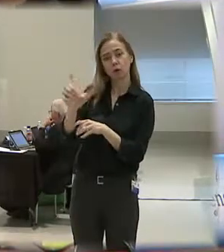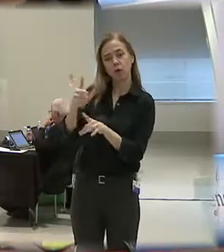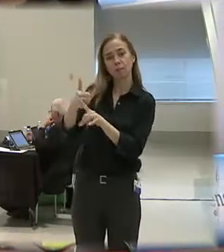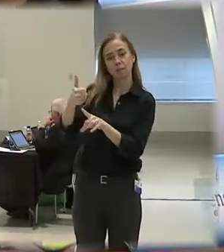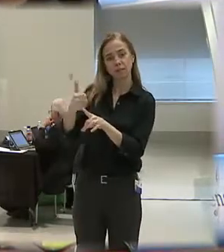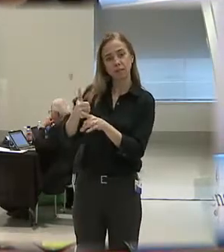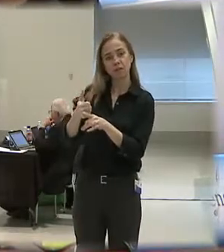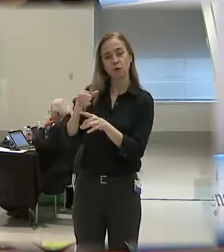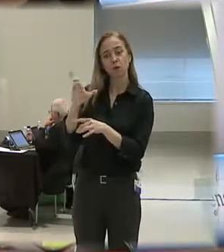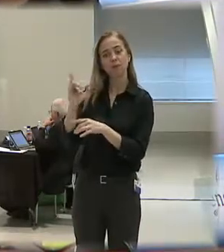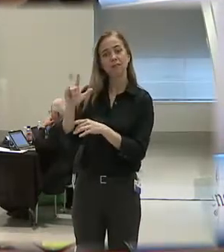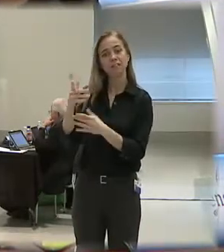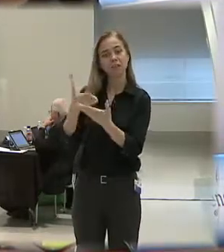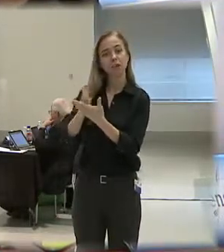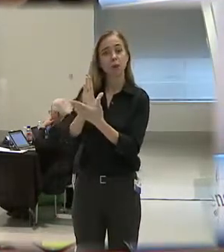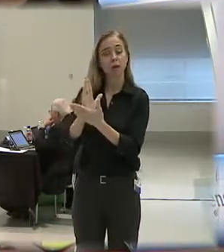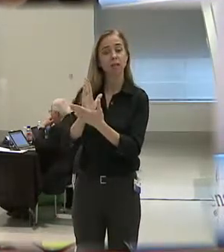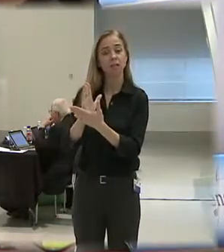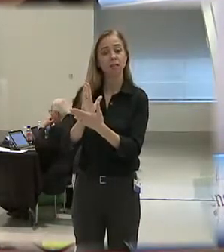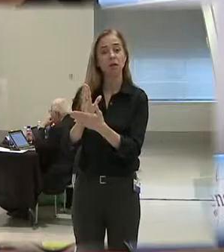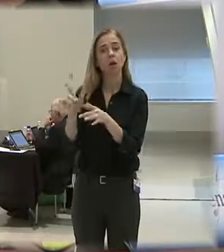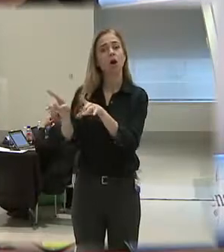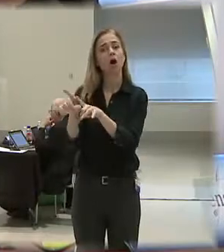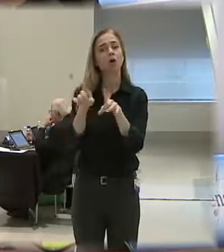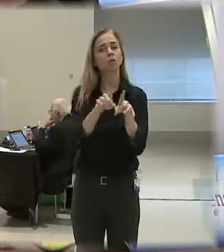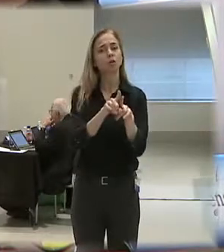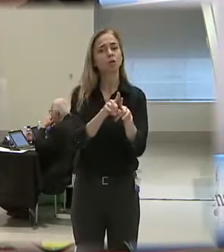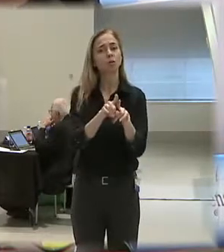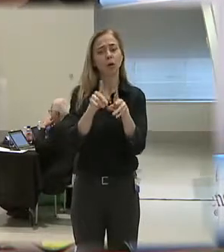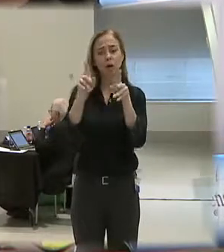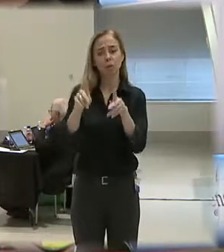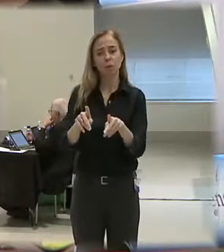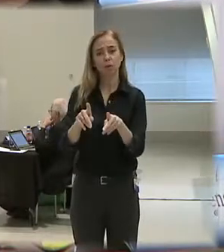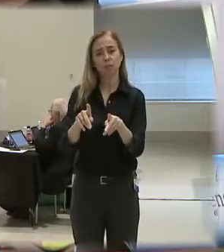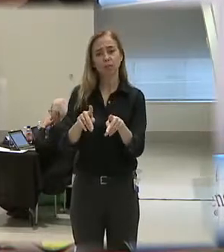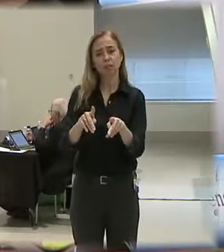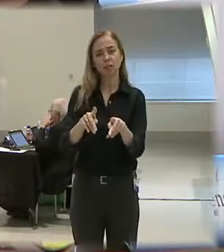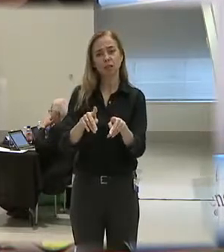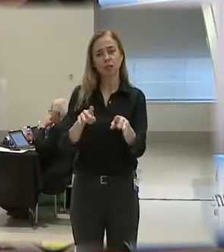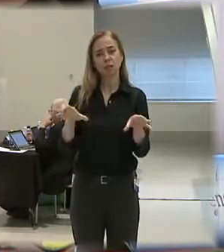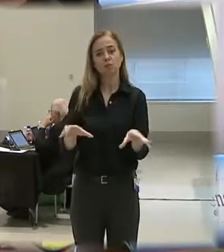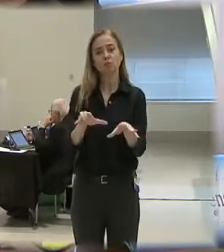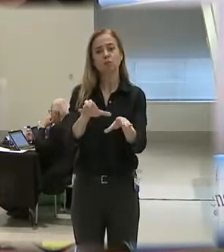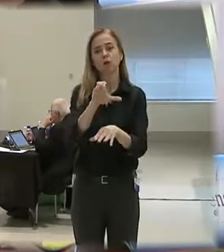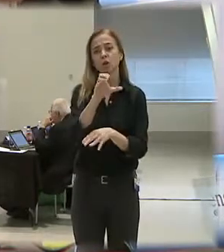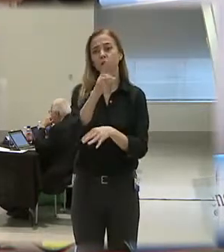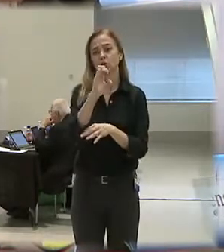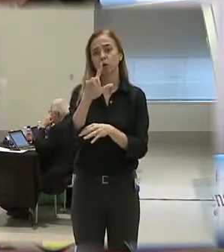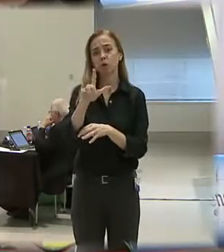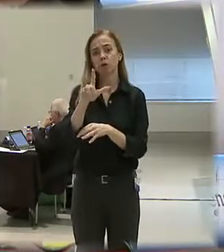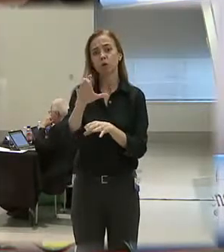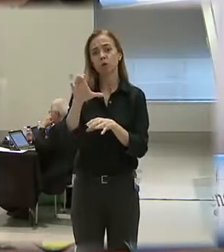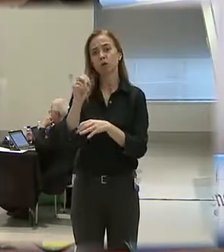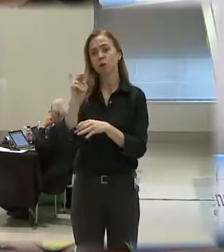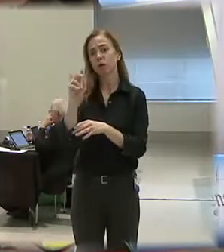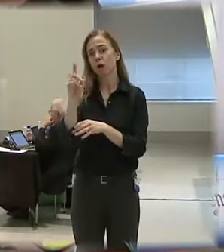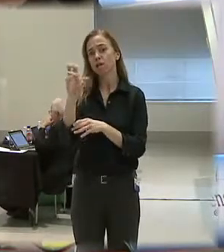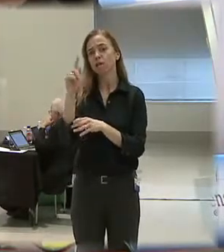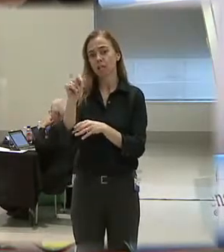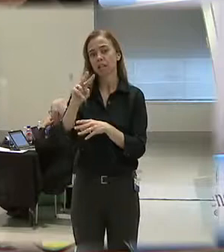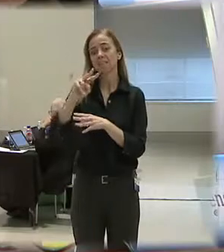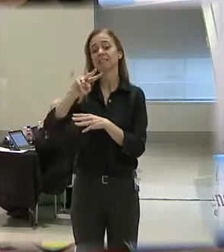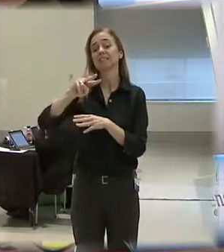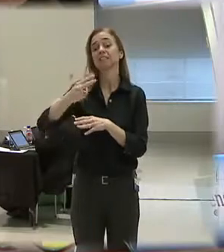rights violation was committed. Then there's this question of whether someone engaged in criminal misconduct, which is a second separate